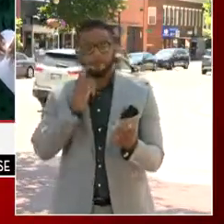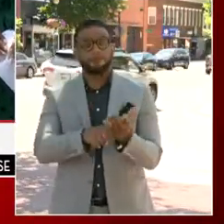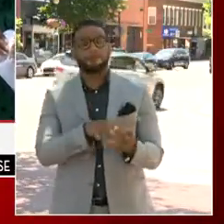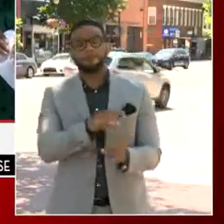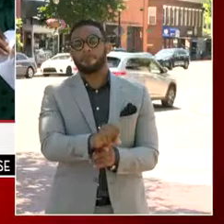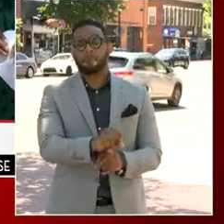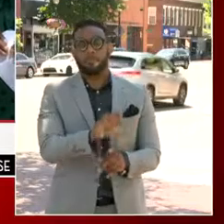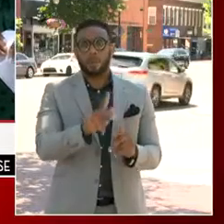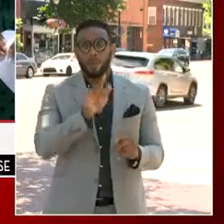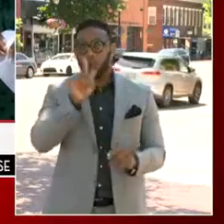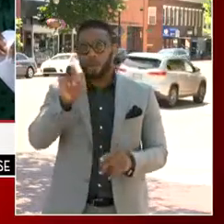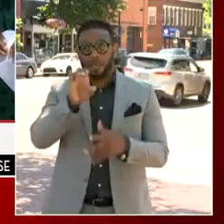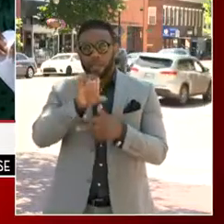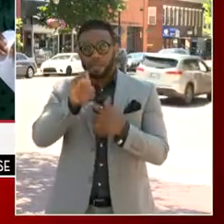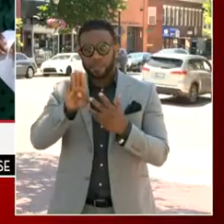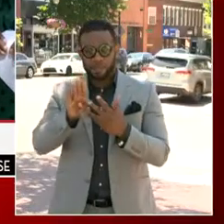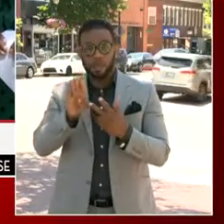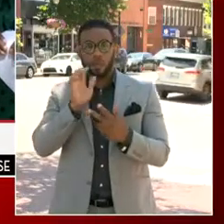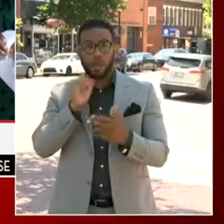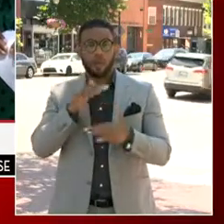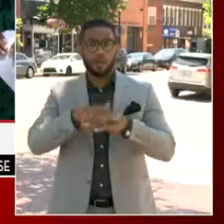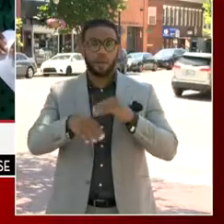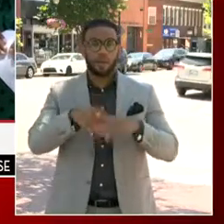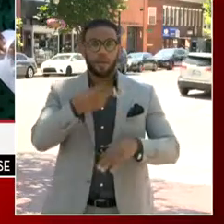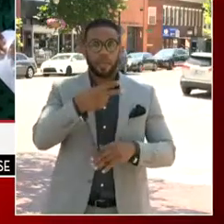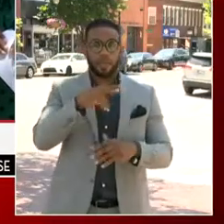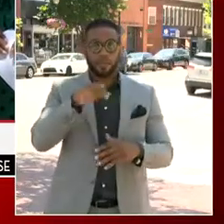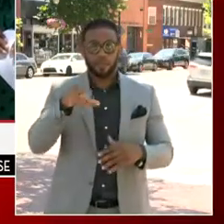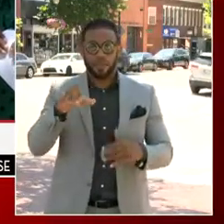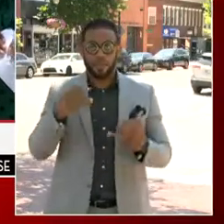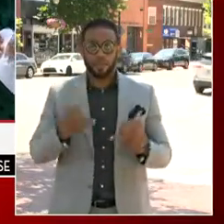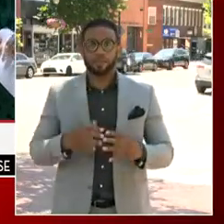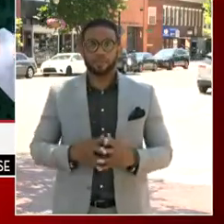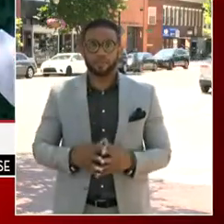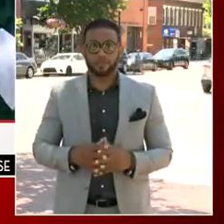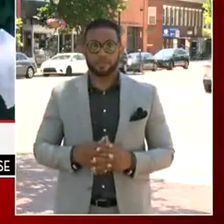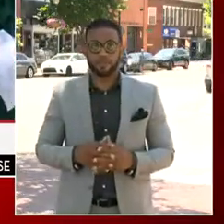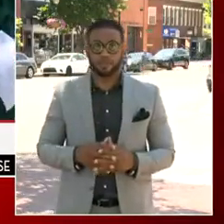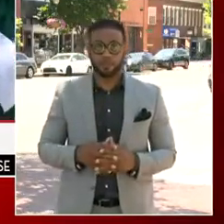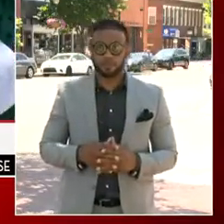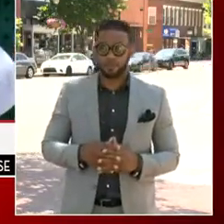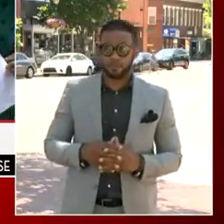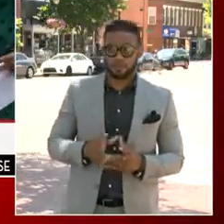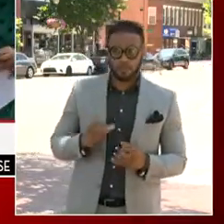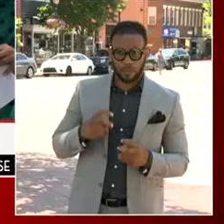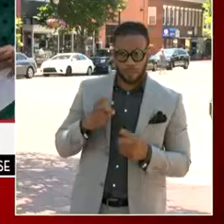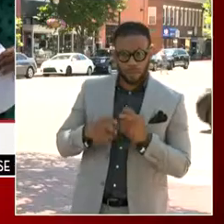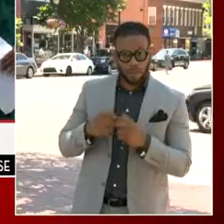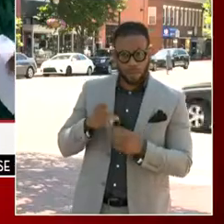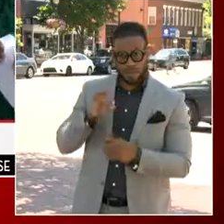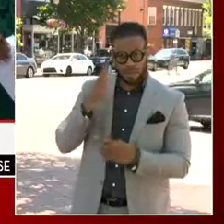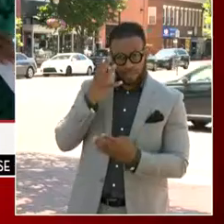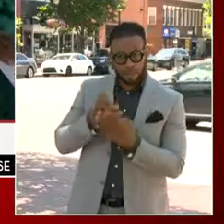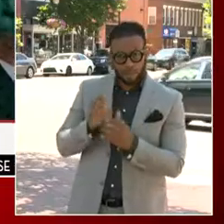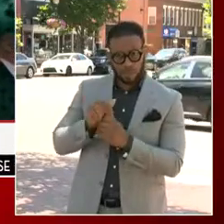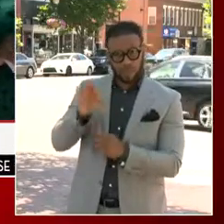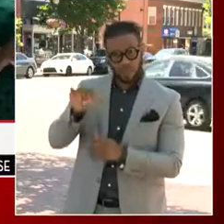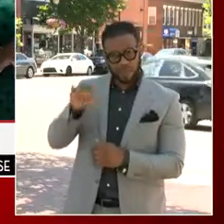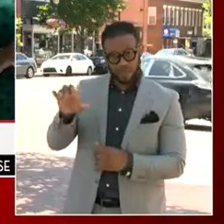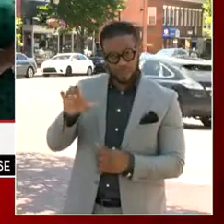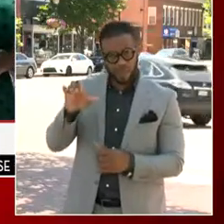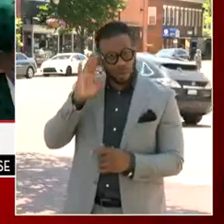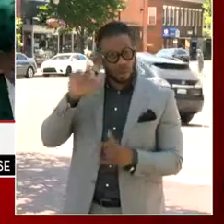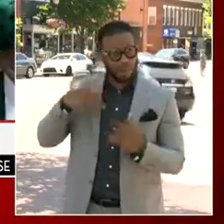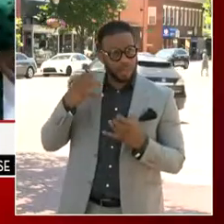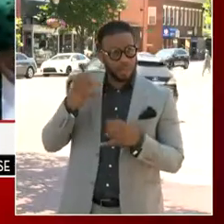that are at CCB will have comfortable HVAC. And what about at DC Jail? Have there been any problems so far at DC Jail with their air conditioning? I know